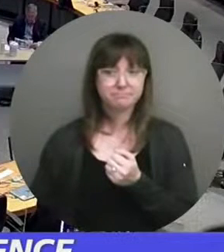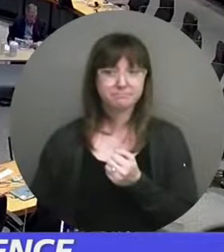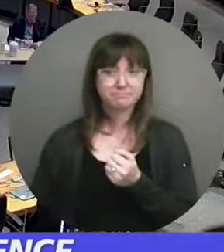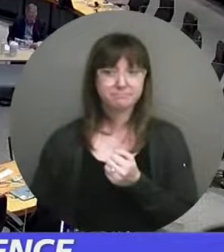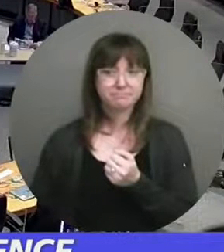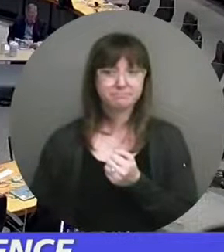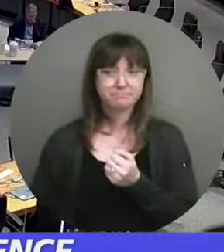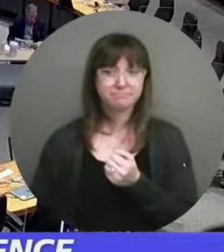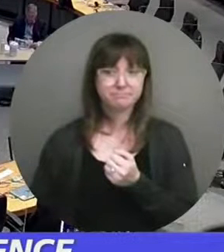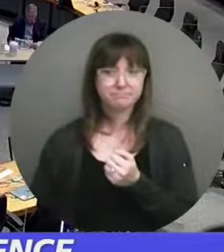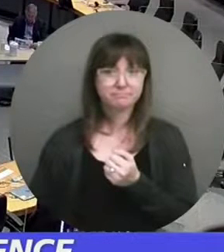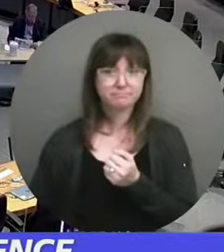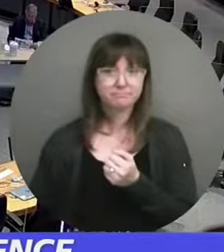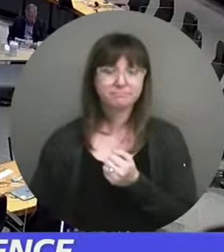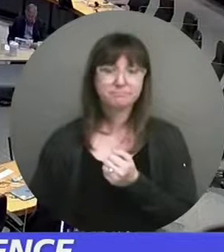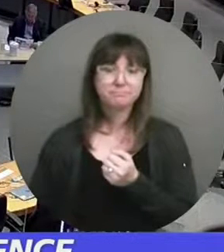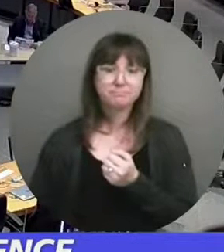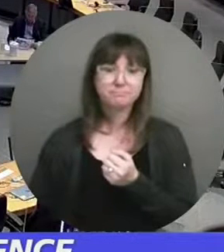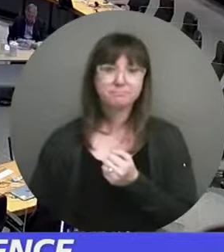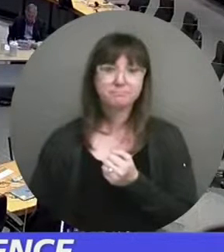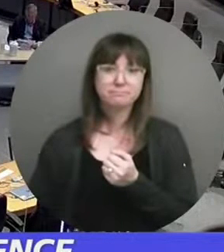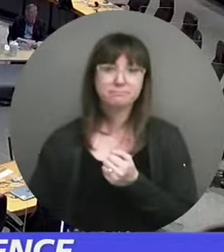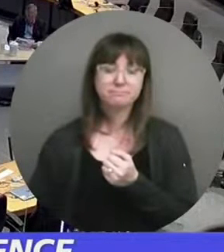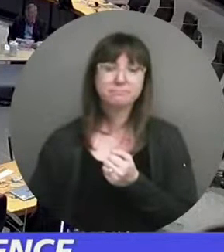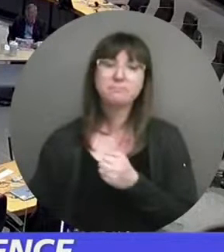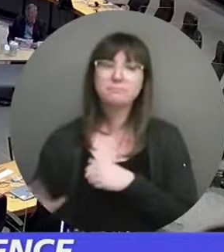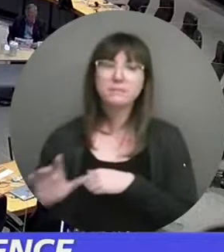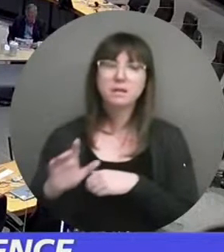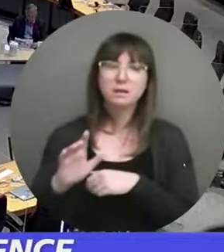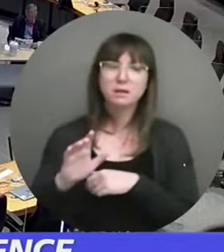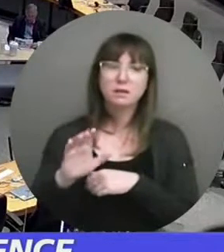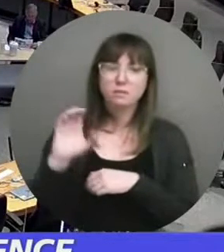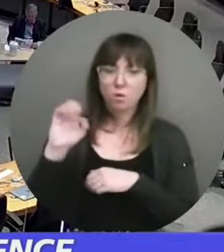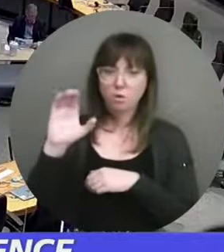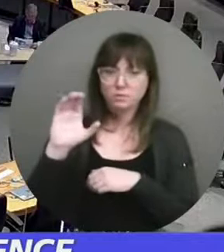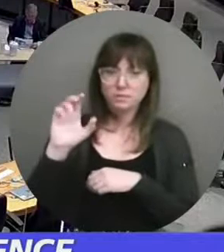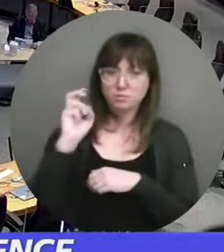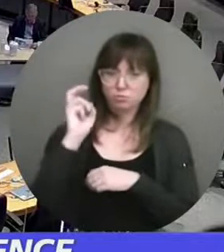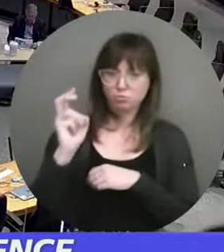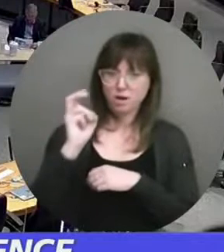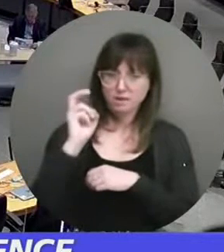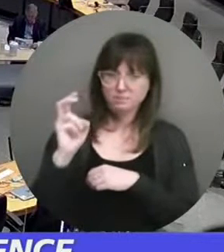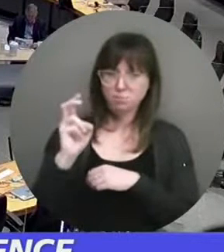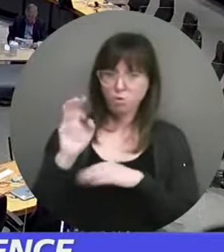Now, the increase in OC Transpo rates